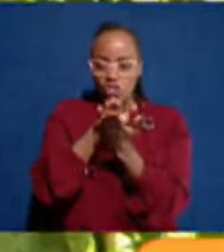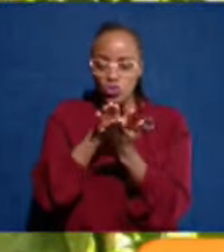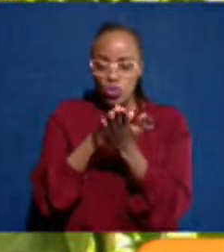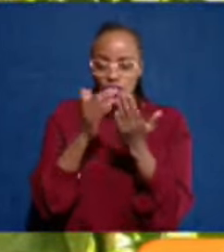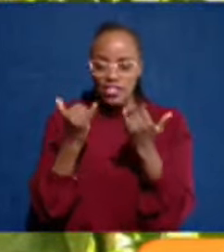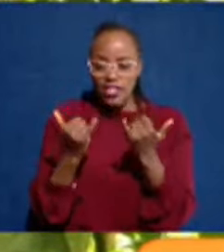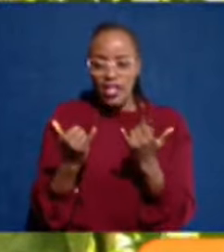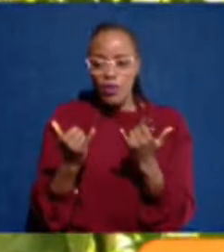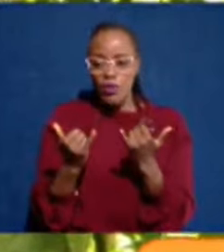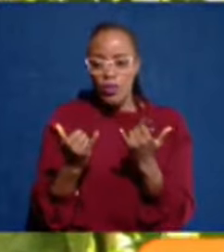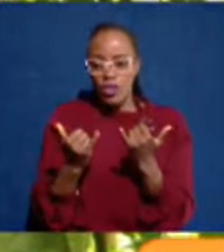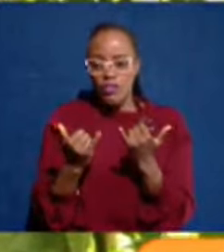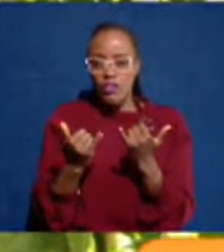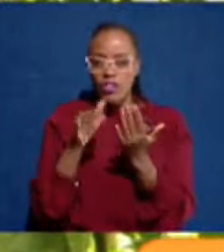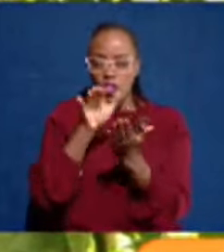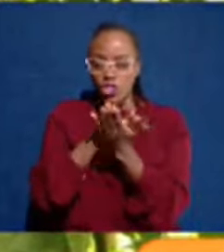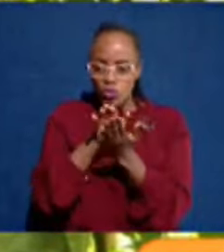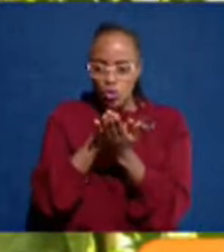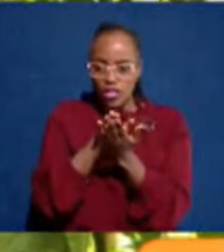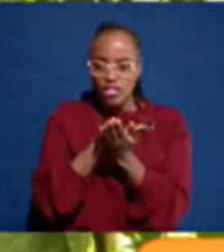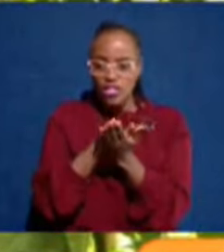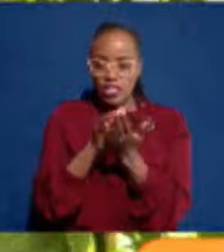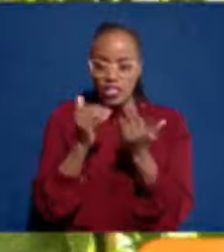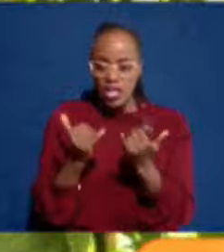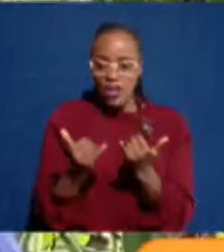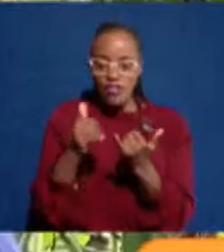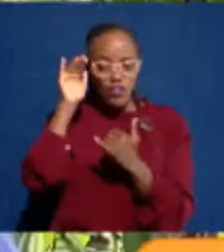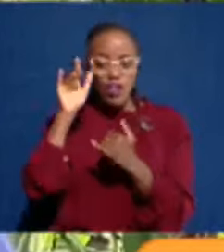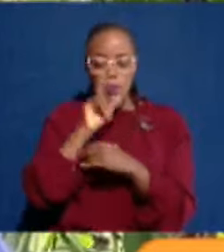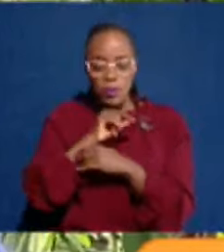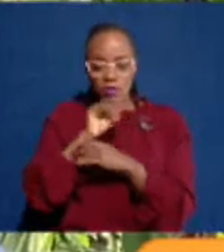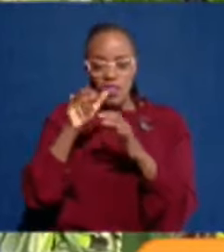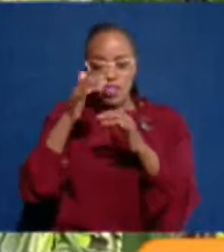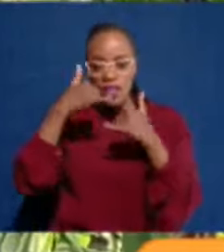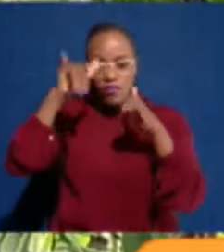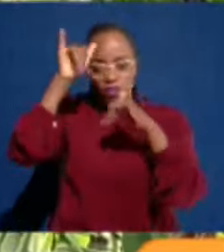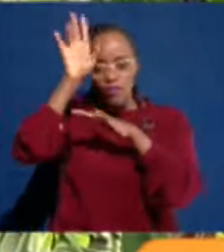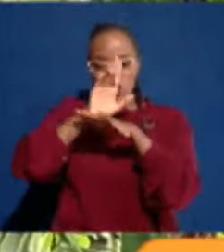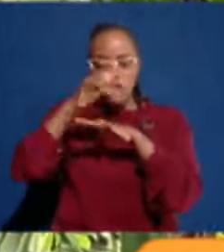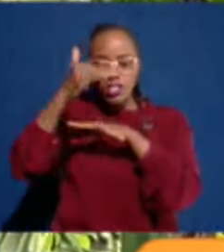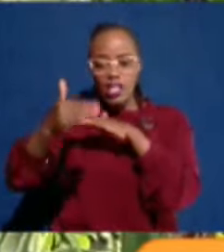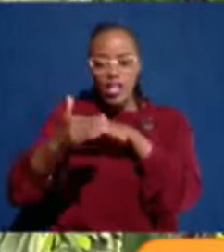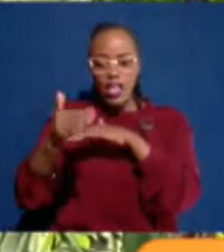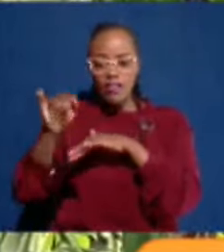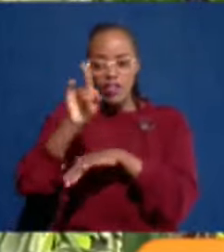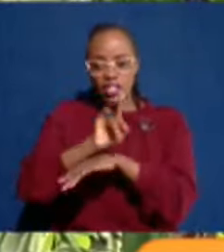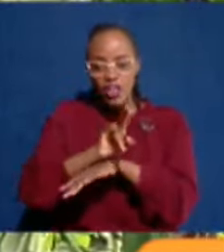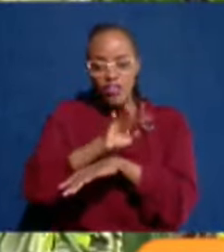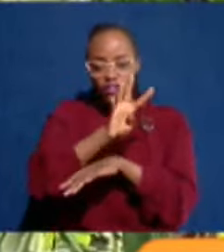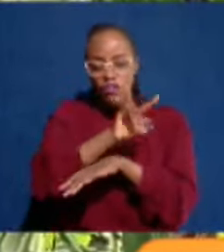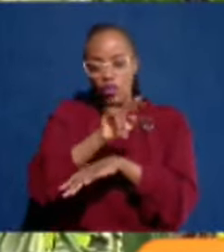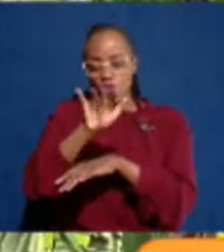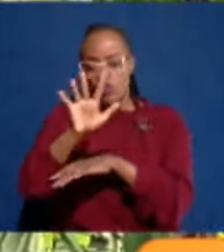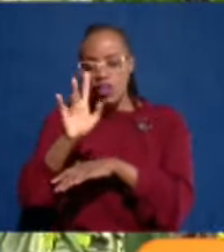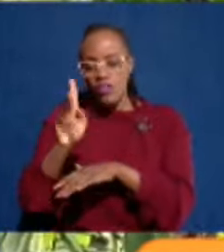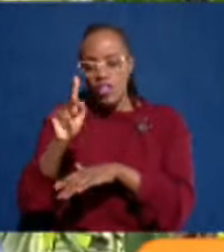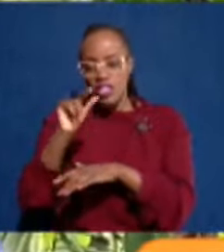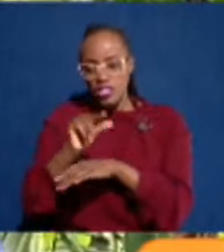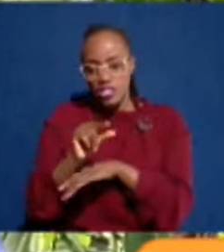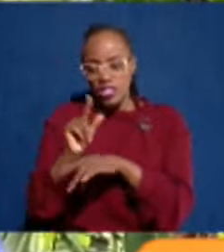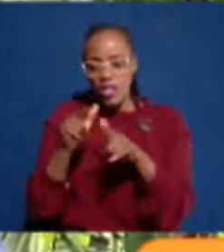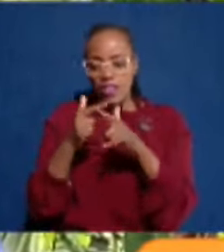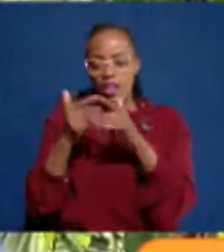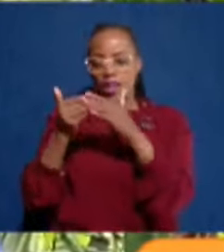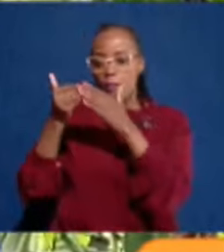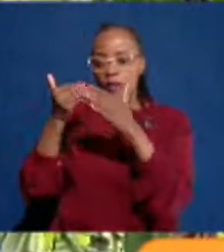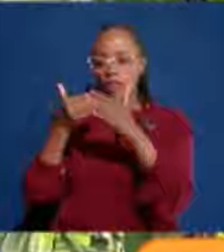in terms of storage, in terms of storage, umesikia sasa hiyo ngombe inatumia per day 4 to 5 kgs.